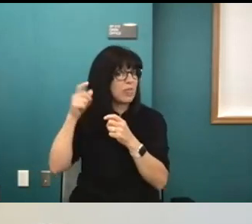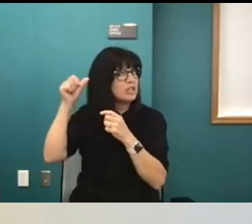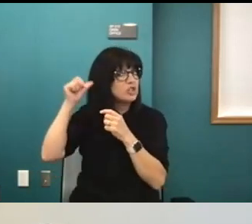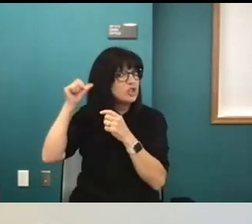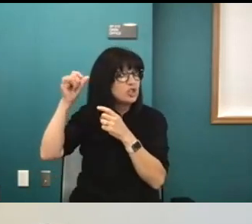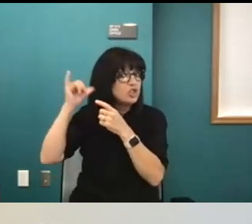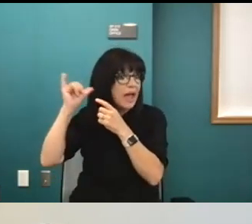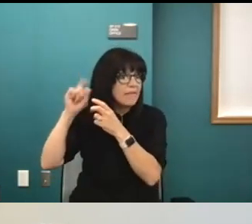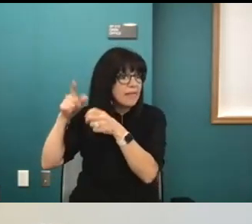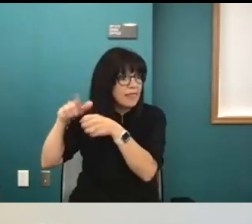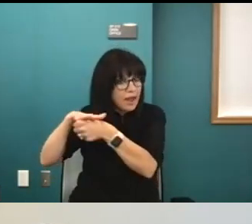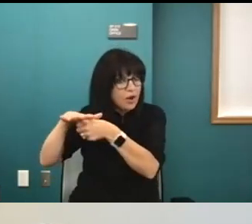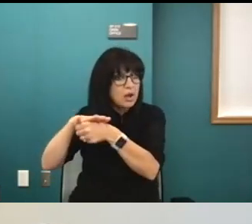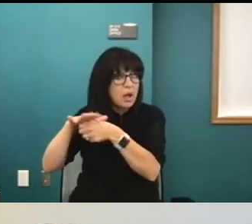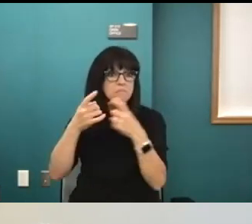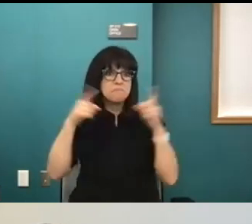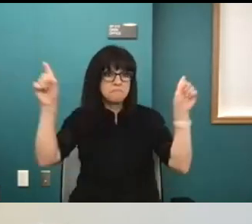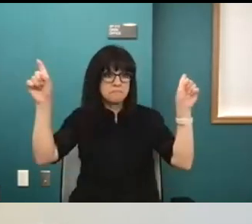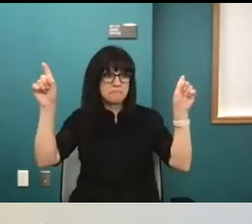we've had a lot of success with that.